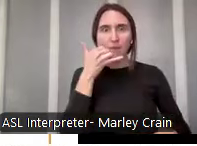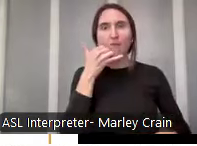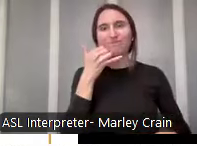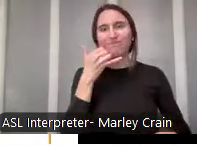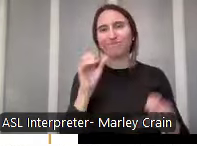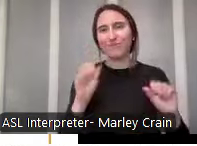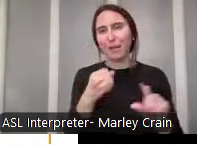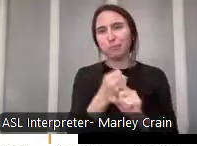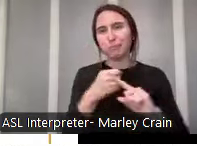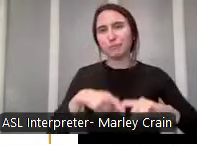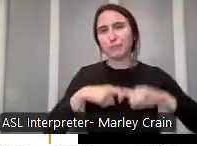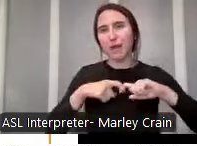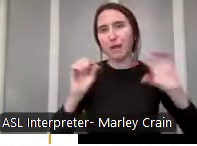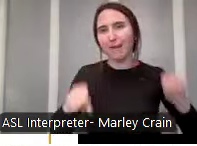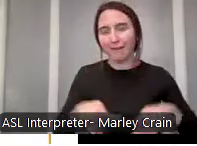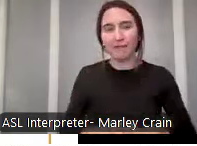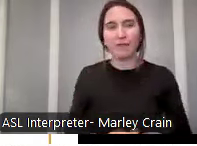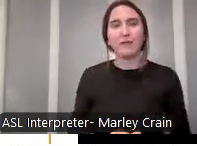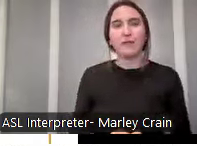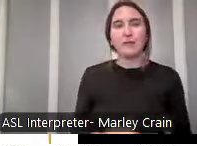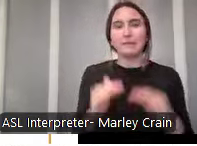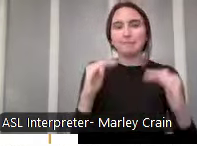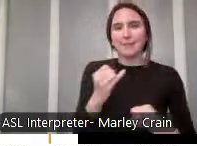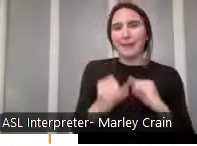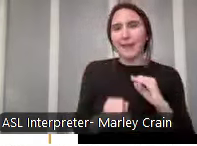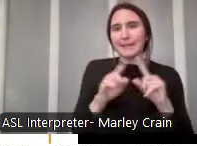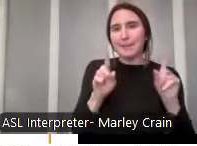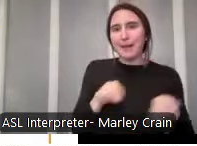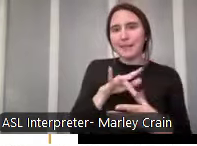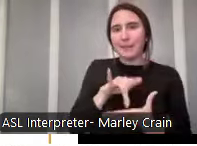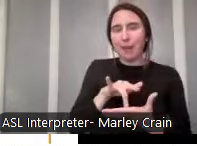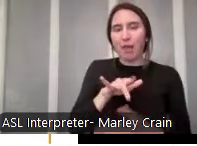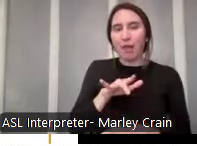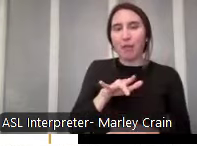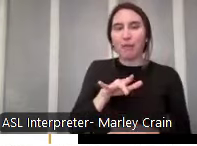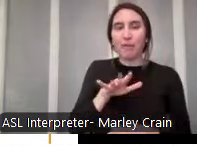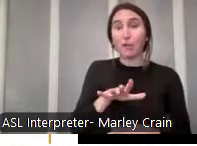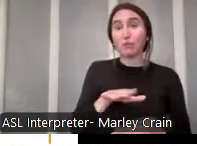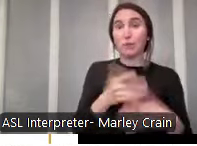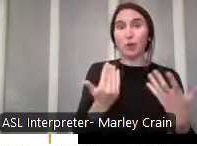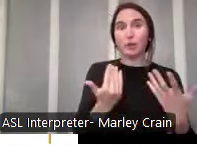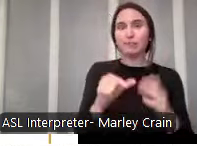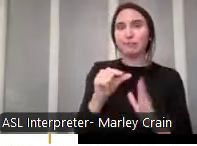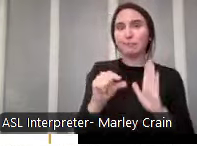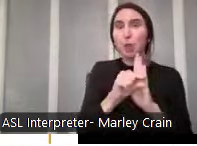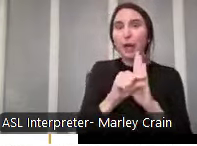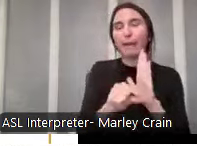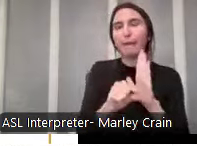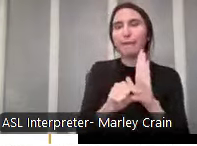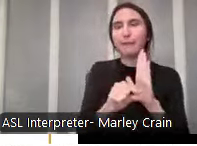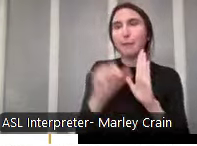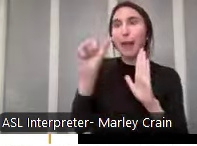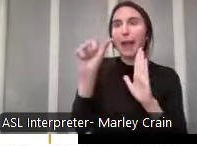on. They can't lower a student's grade because they had a cell phone. It's one thing if they said they were cheating or something, but they can't just